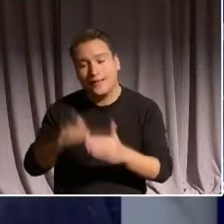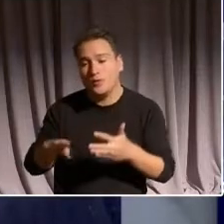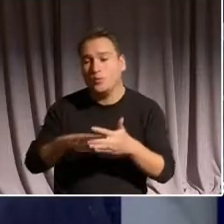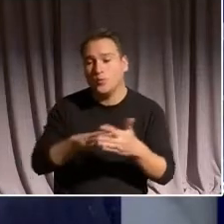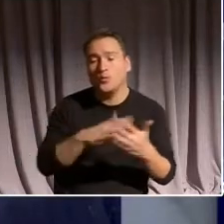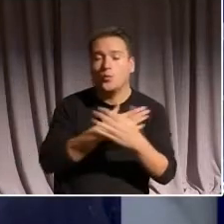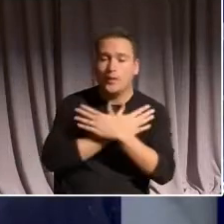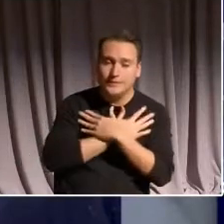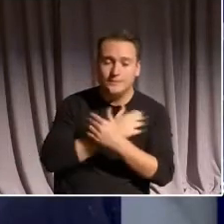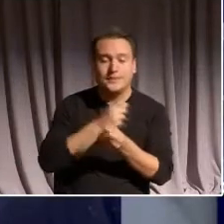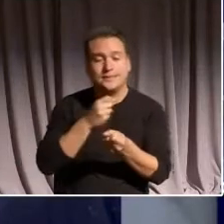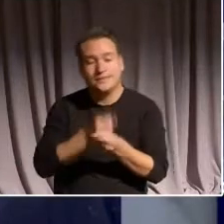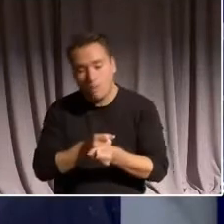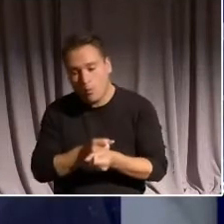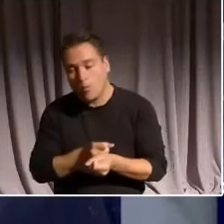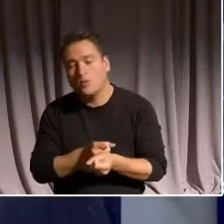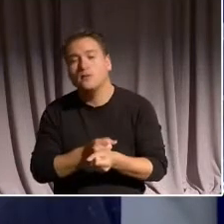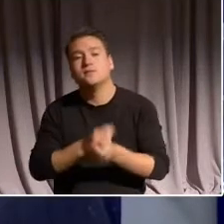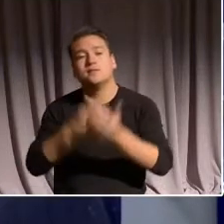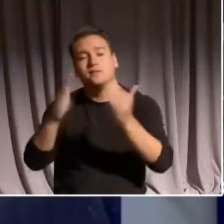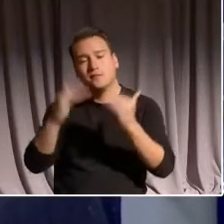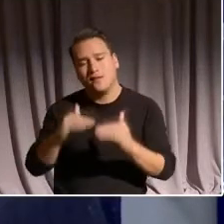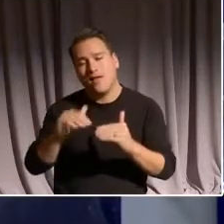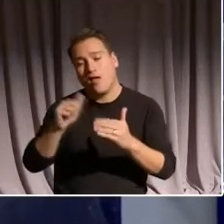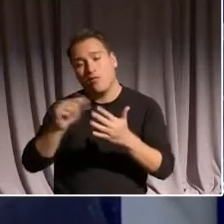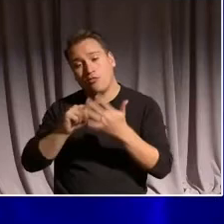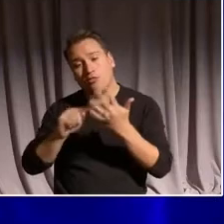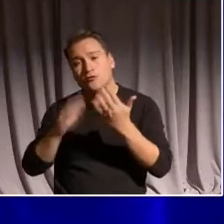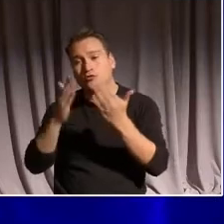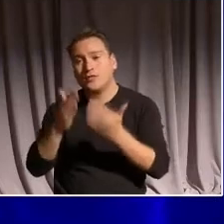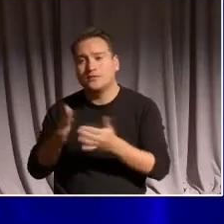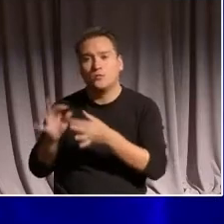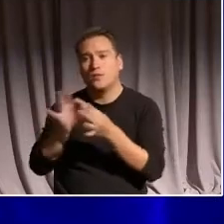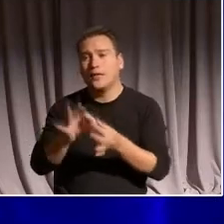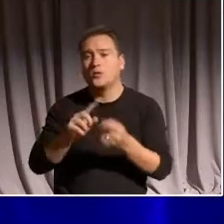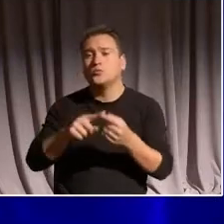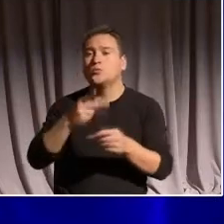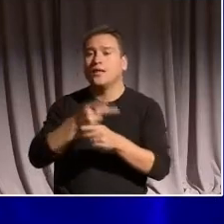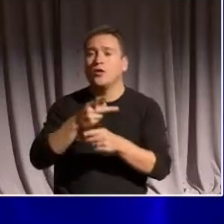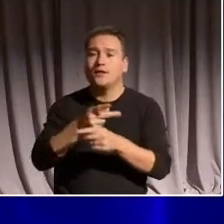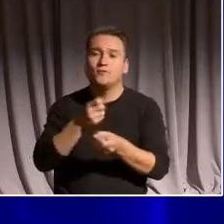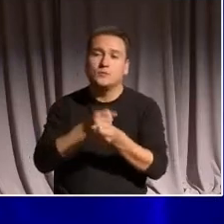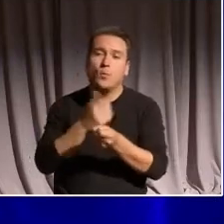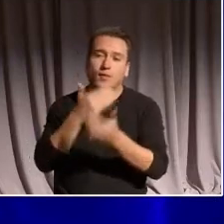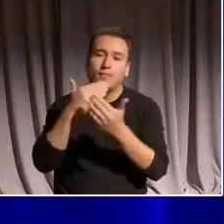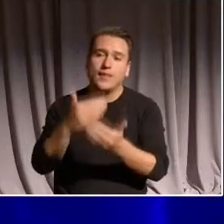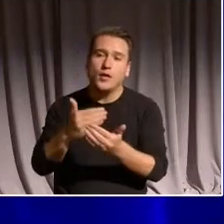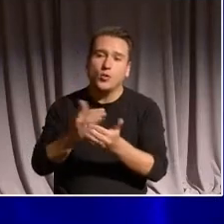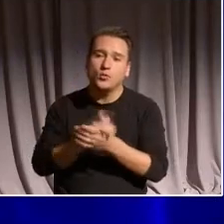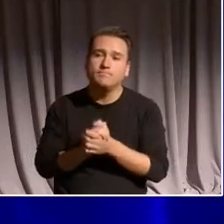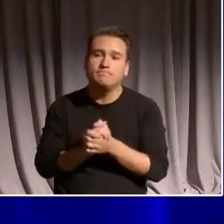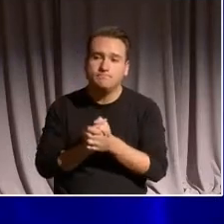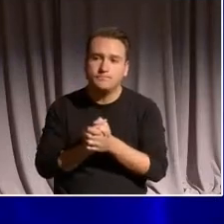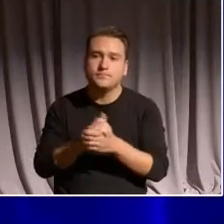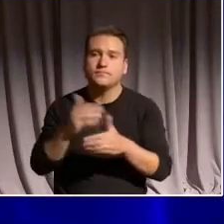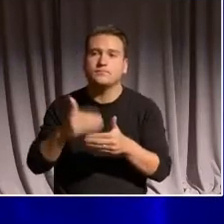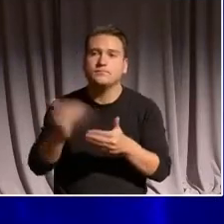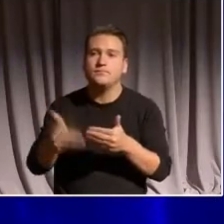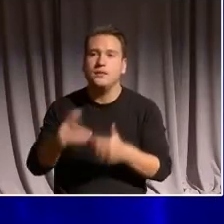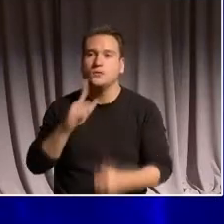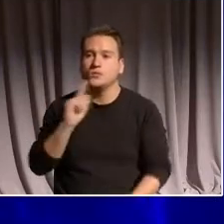and support, and some other suggestions related to caregiver support. So thank you. Next